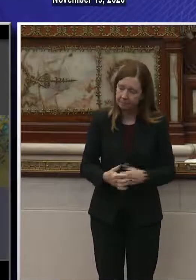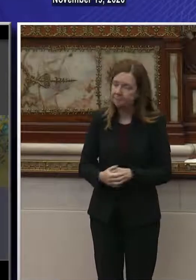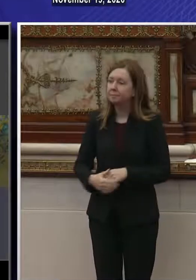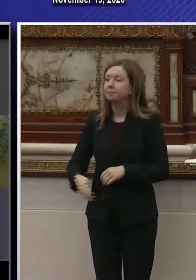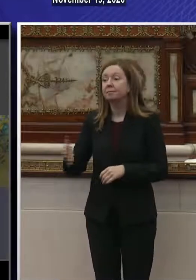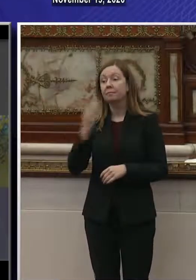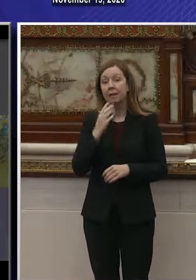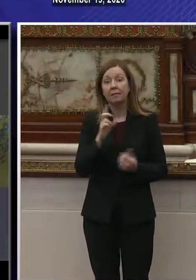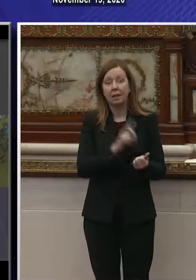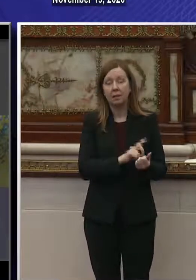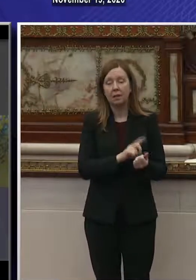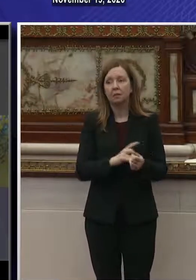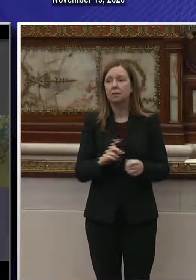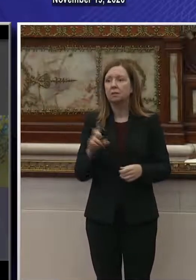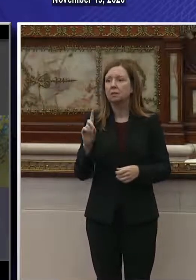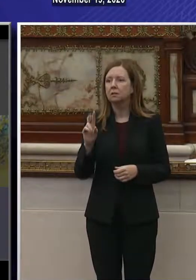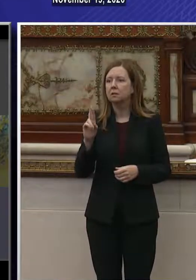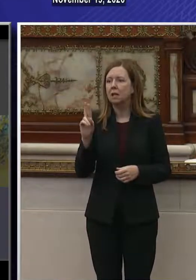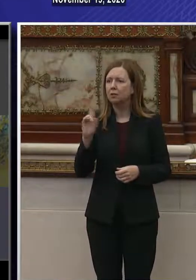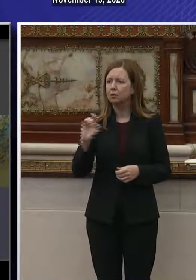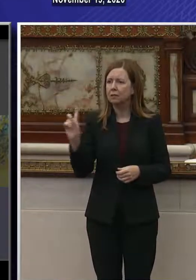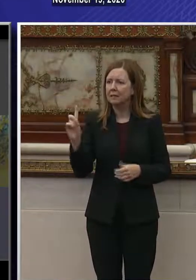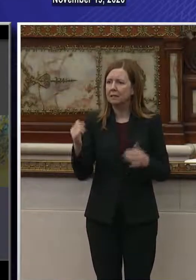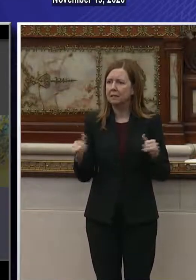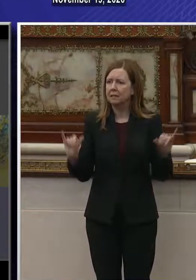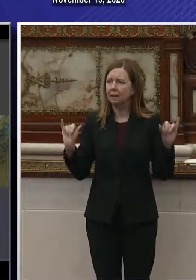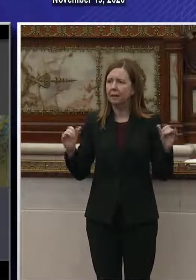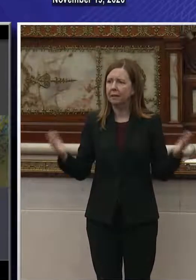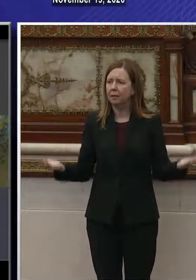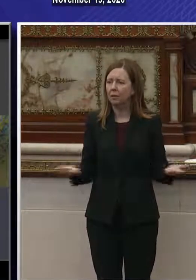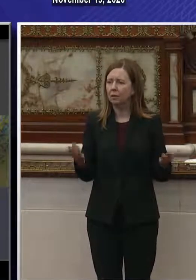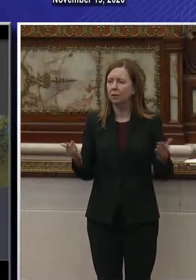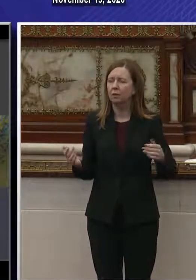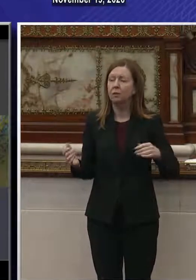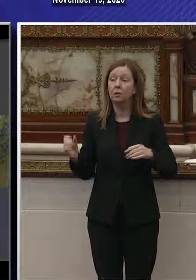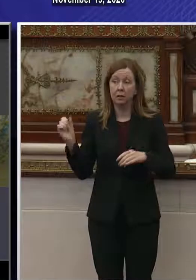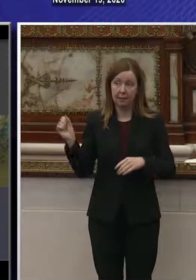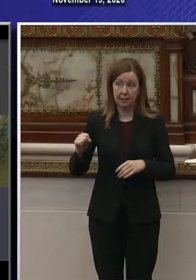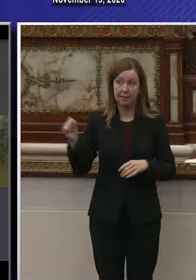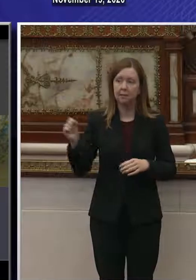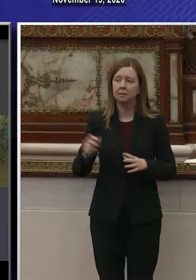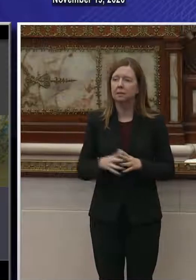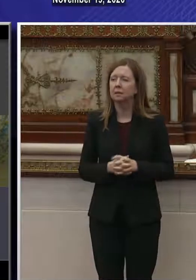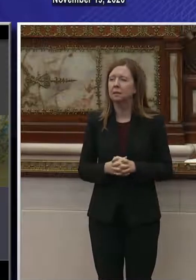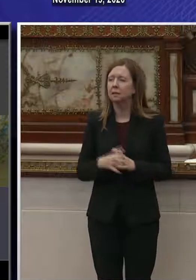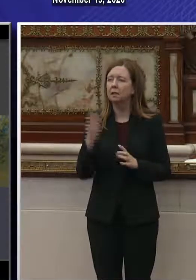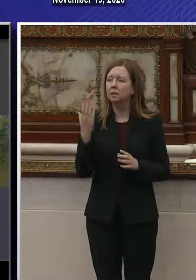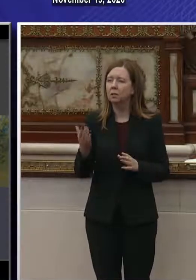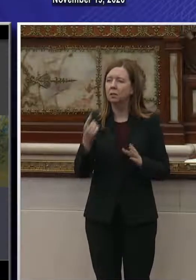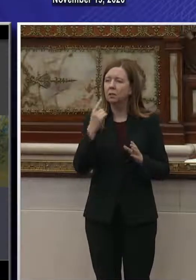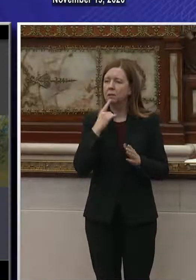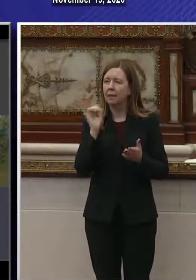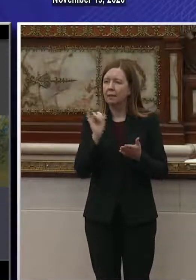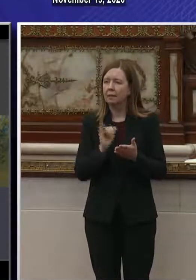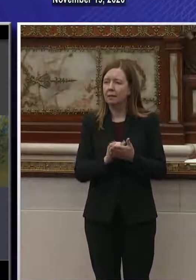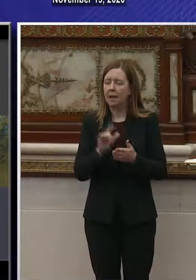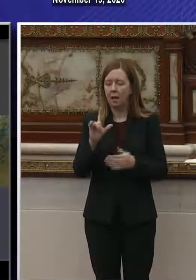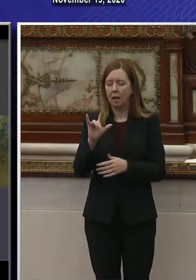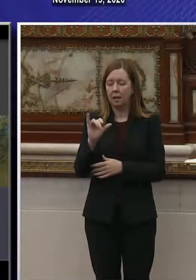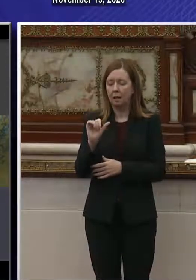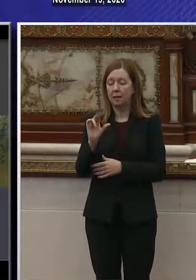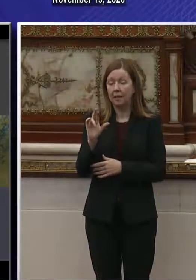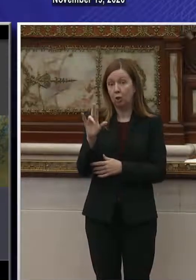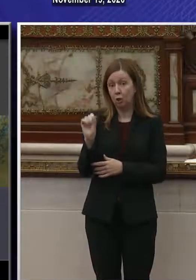Thank you, Doctor. Is Dr. Reed still with us? Yes, sir. You had indicated that the Leocora